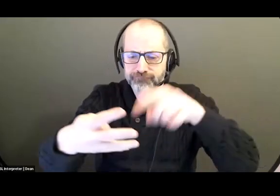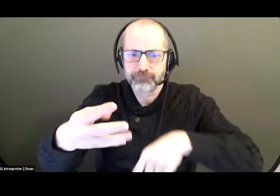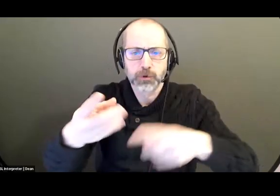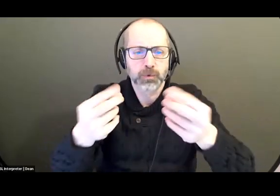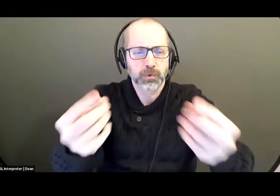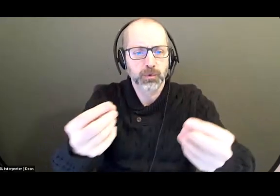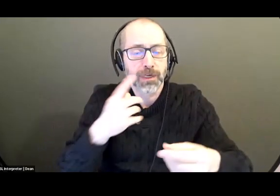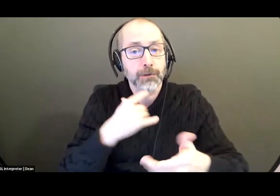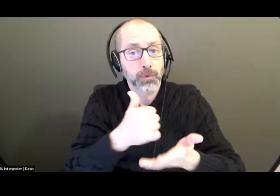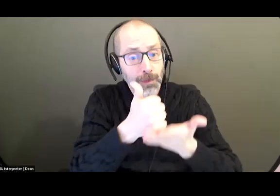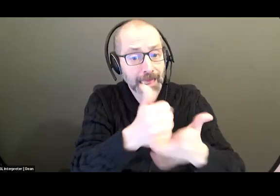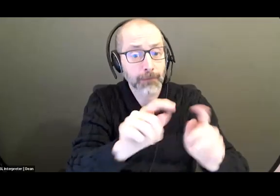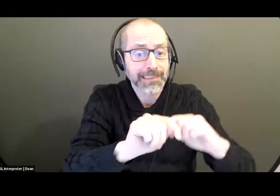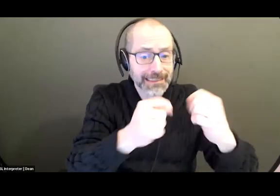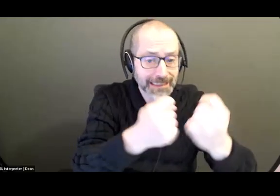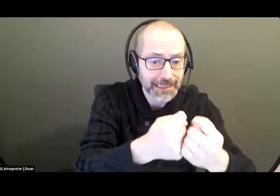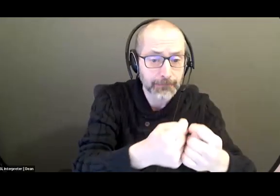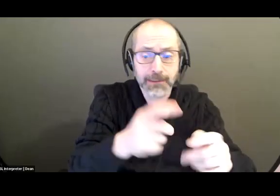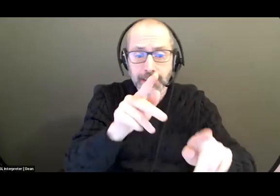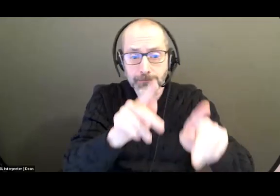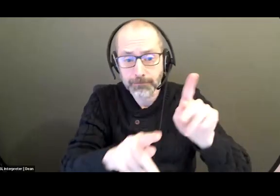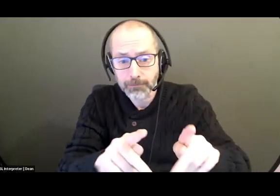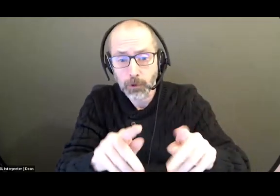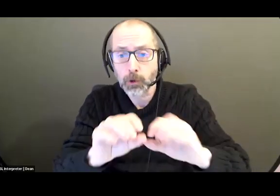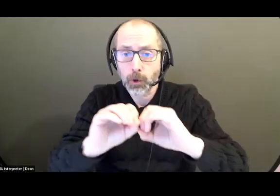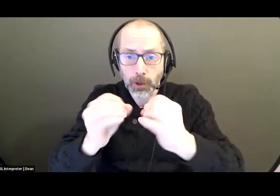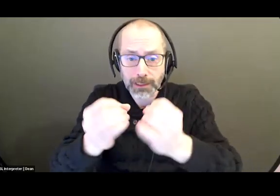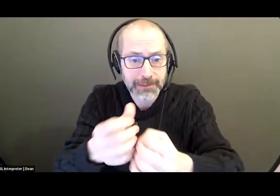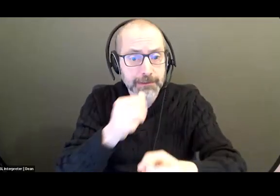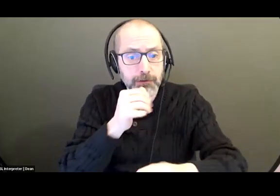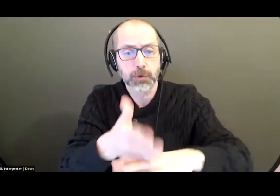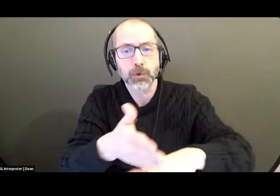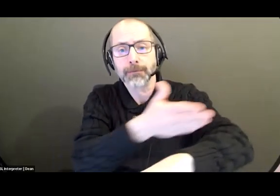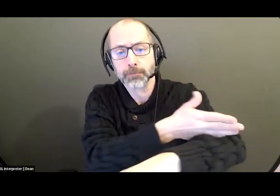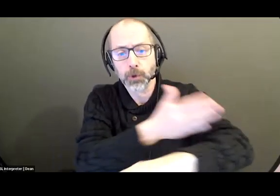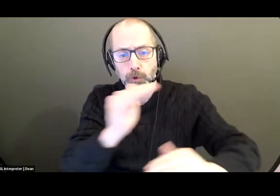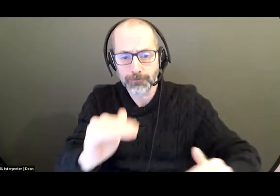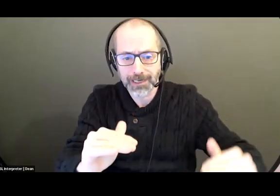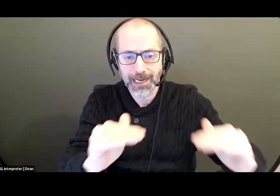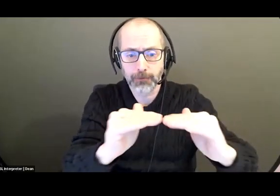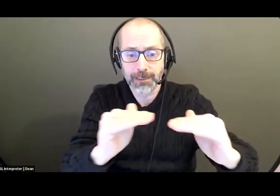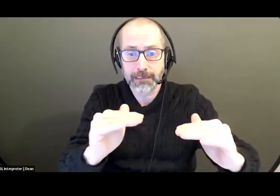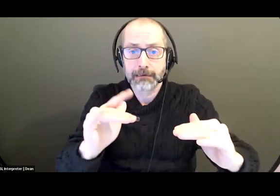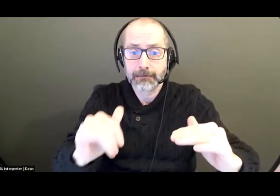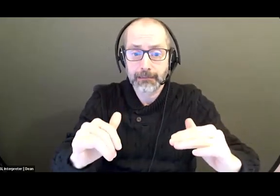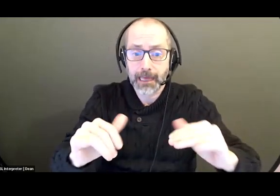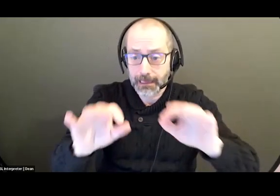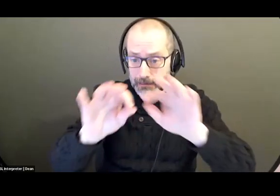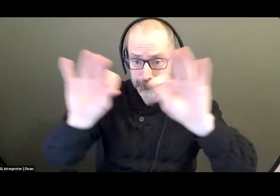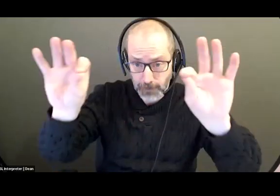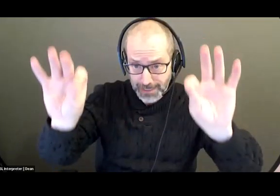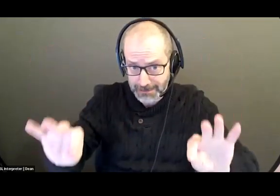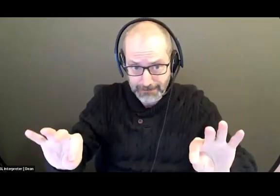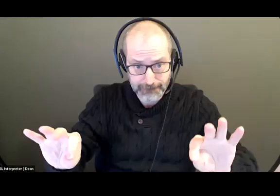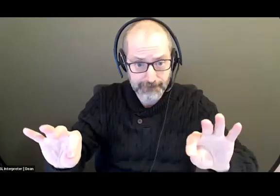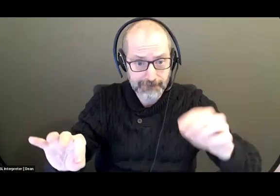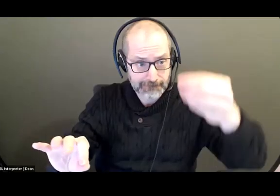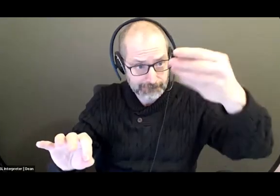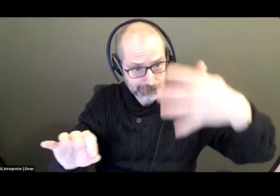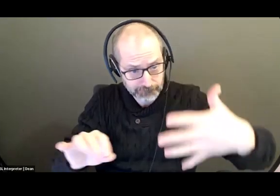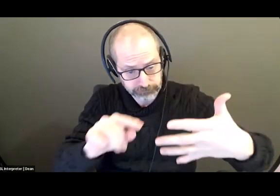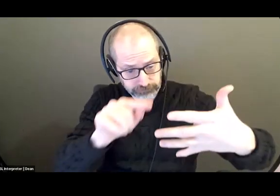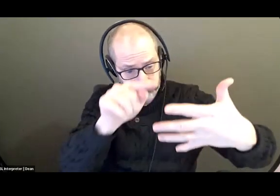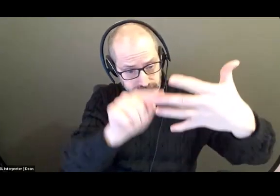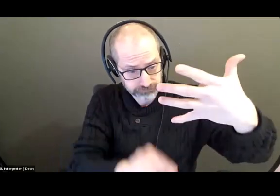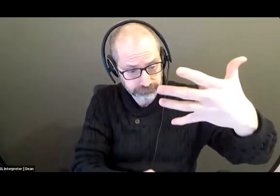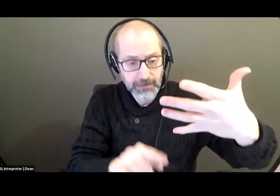Framework as a tool to help individuals, teams, and organizations advance health equity. The